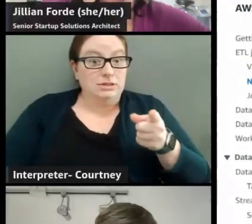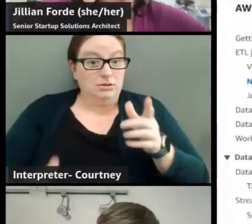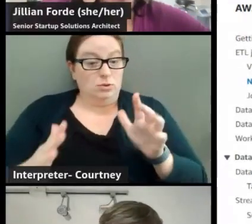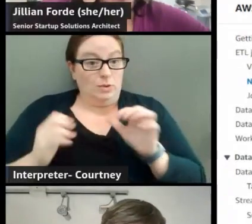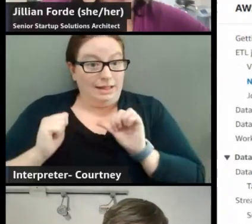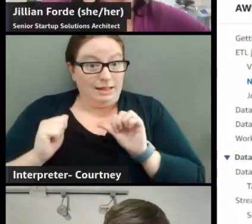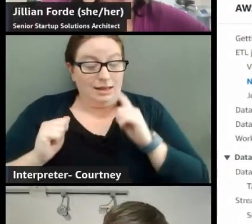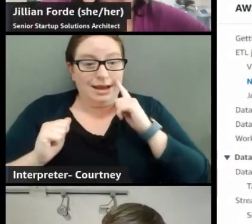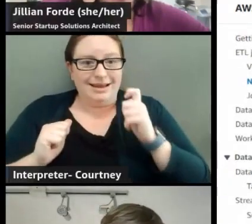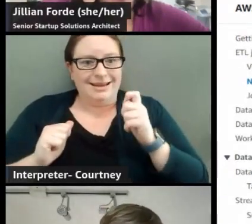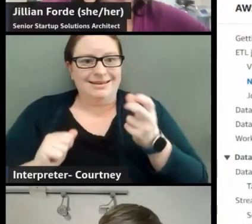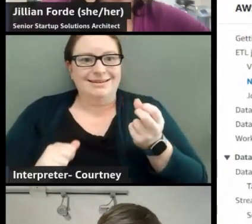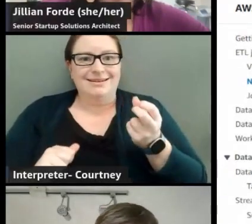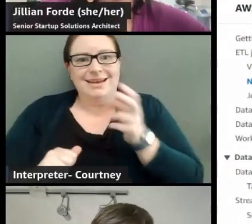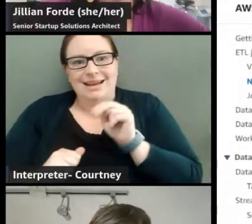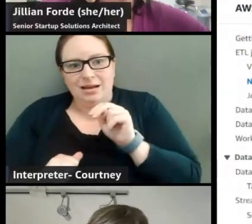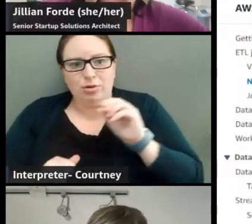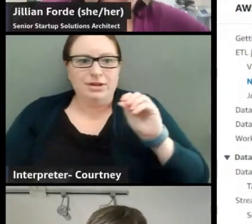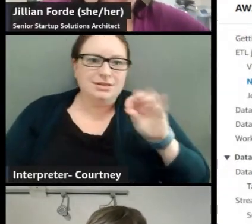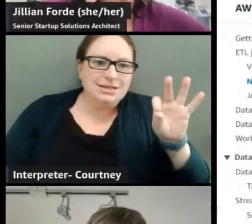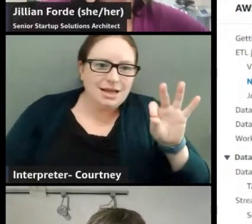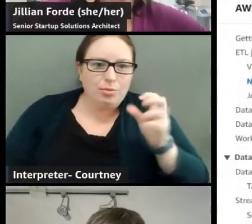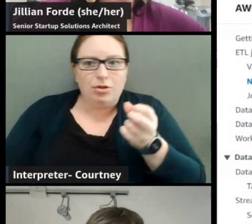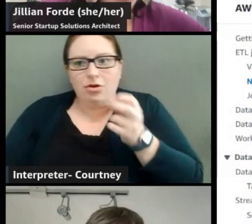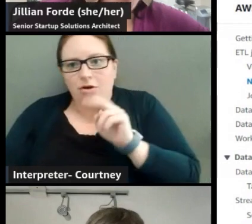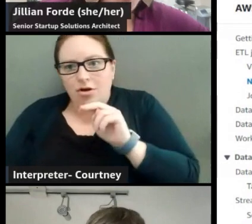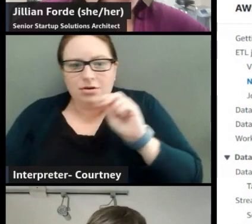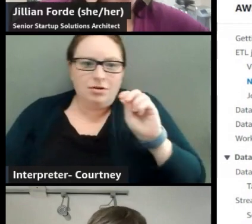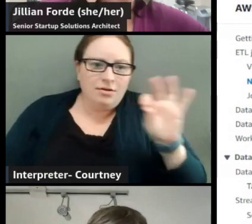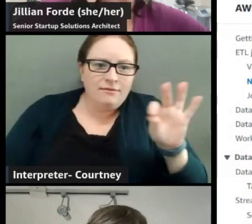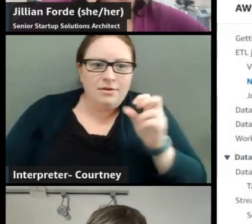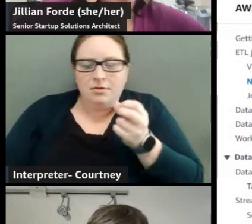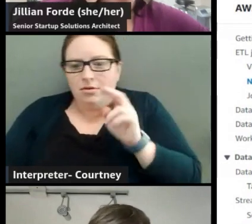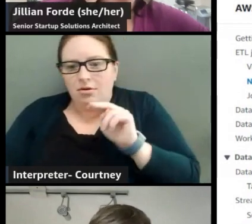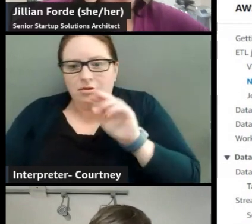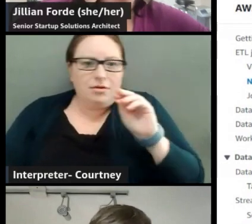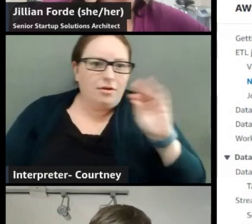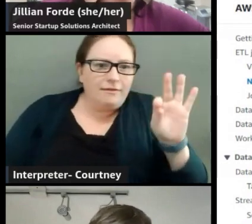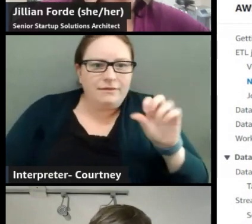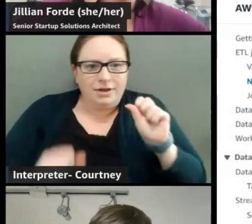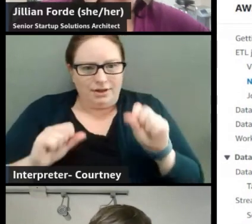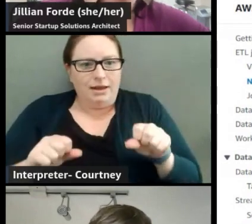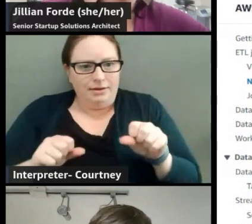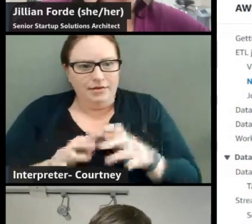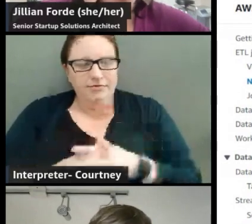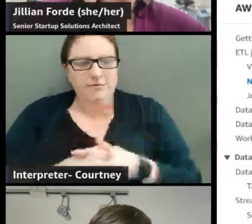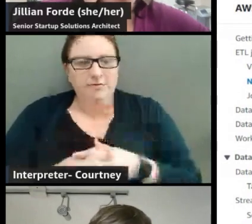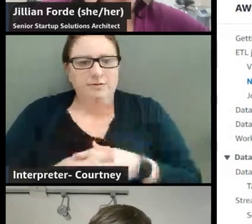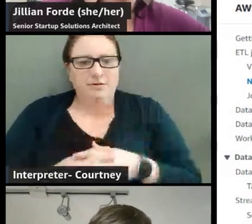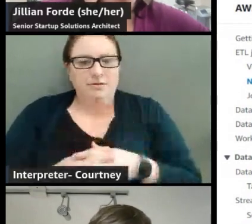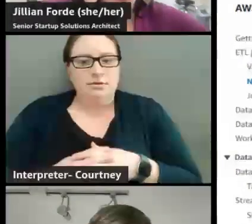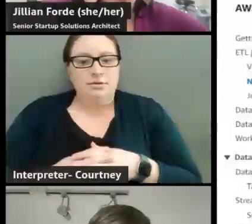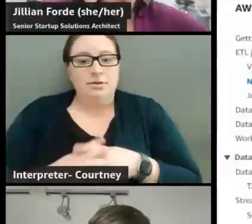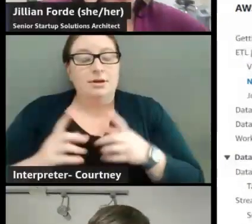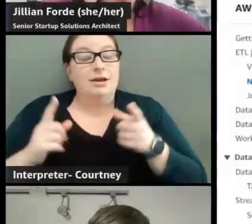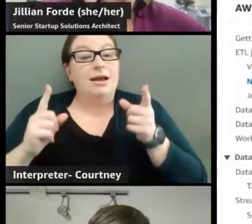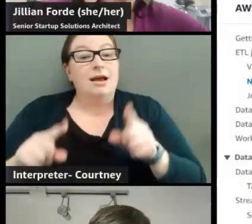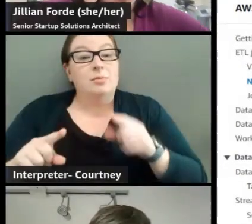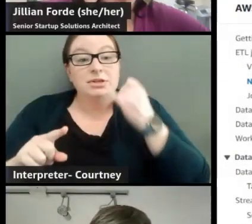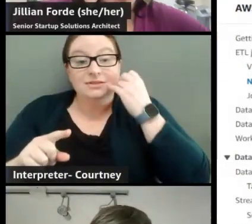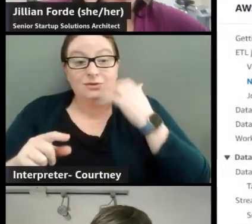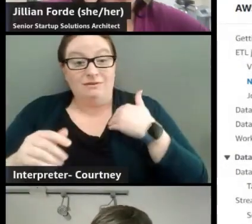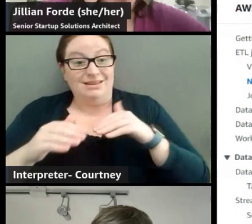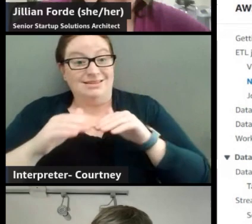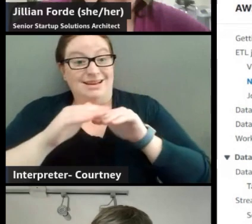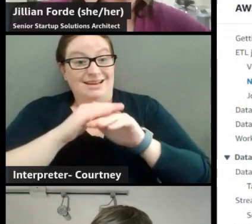enable it and disable it and then turn it on again and turn it off again. What happens is that if you have this access and